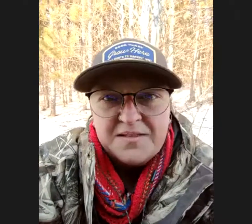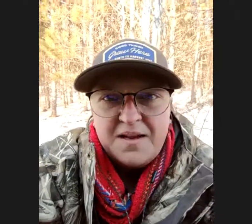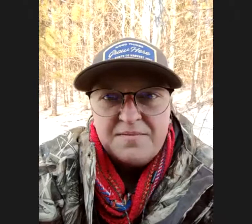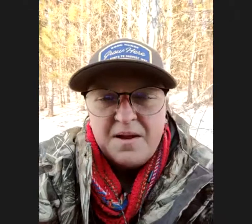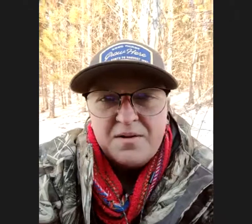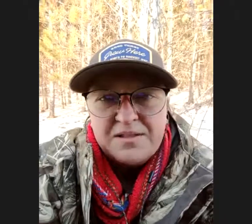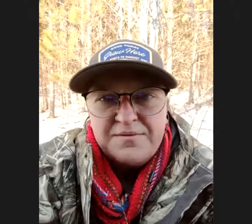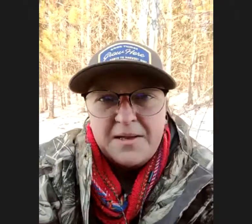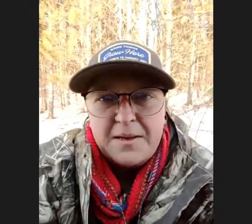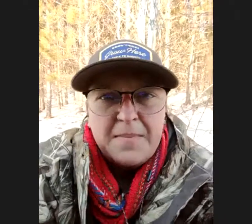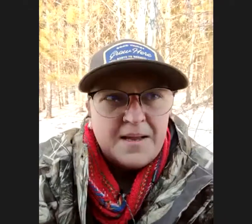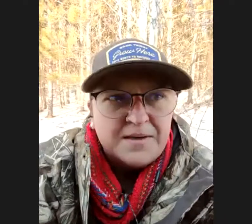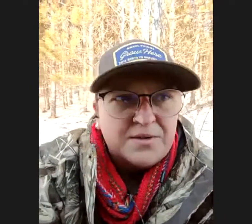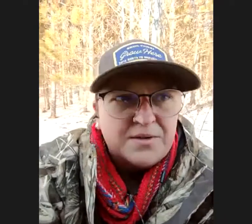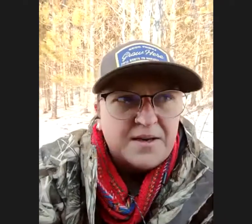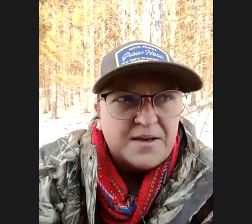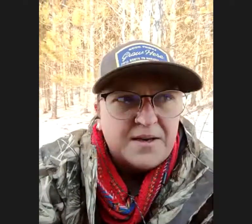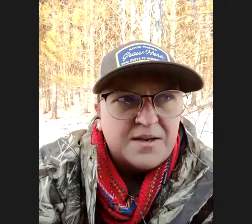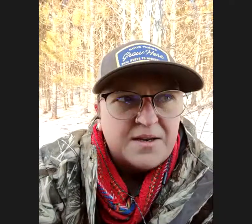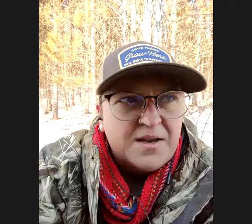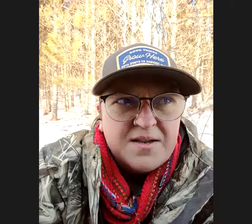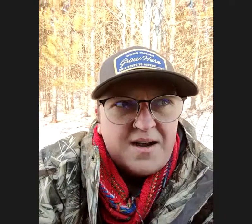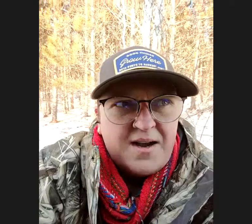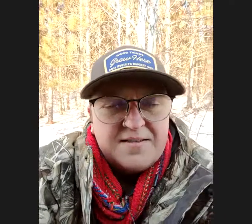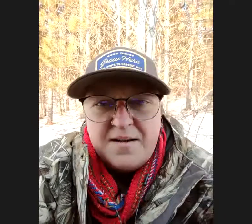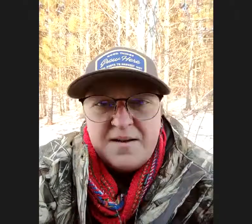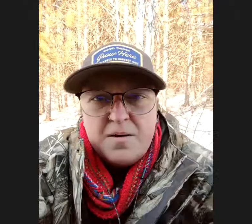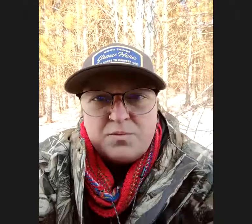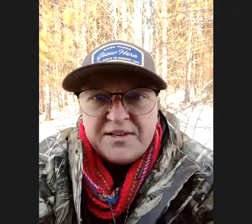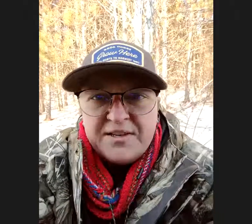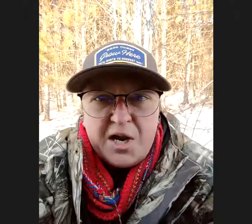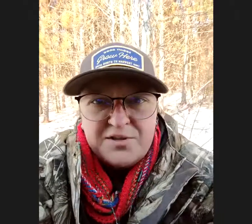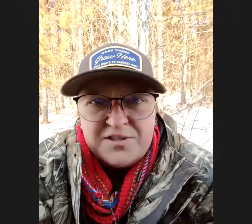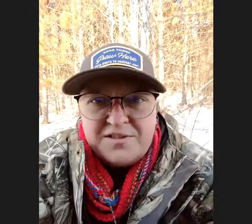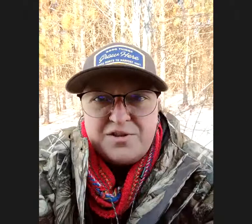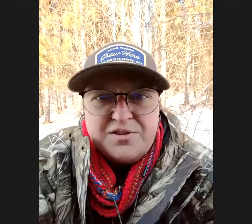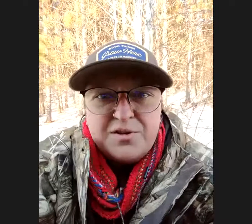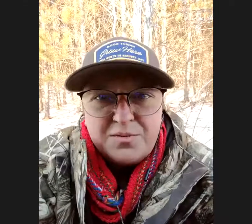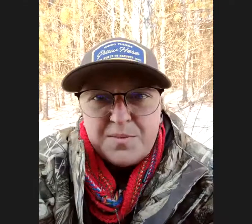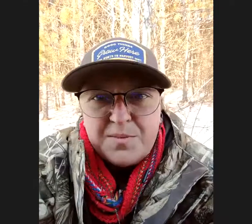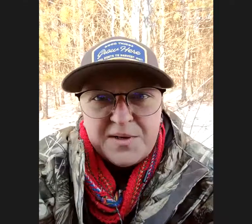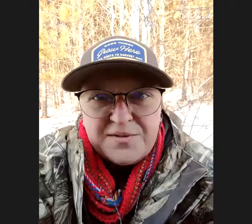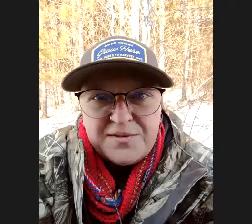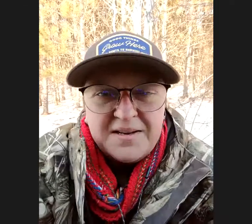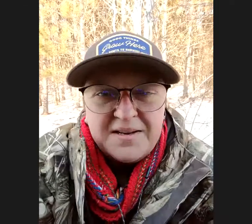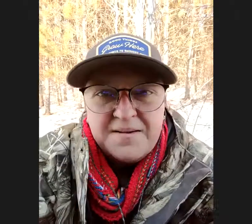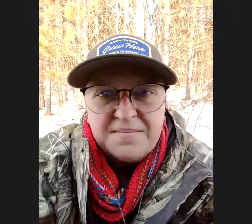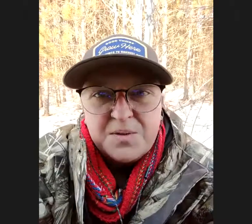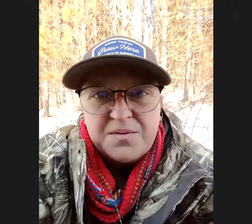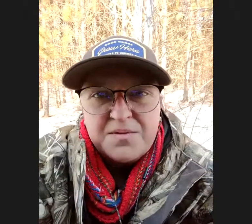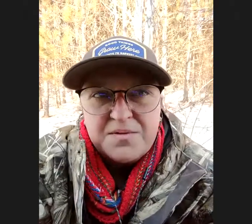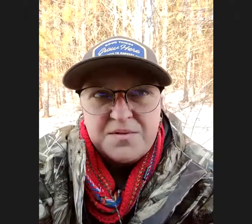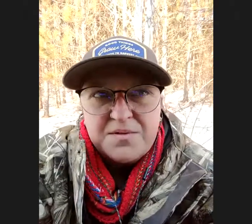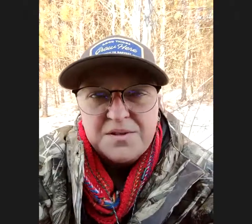because I honestly feel like a man could like uh raise a child just as good as a woman could, right?